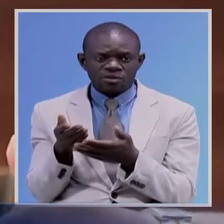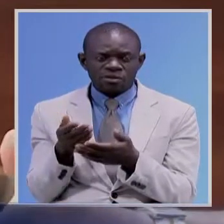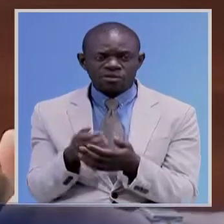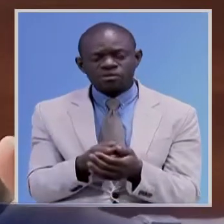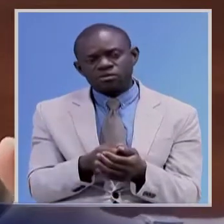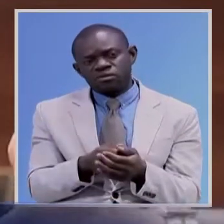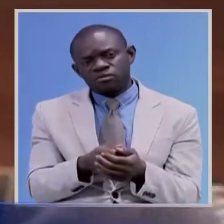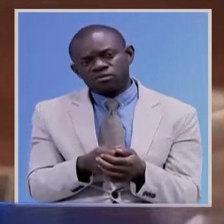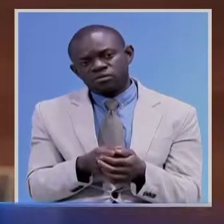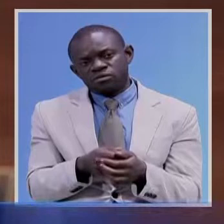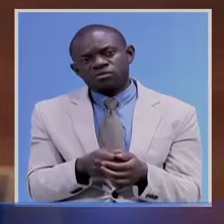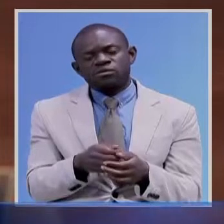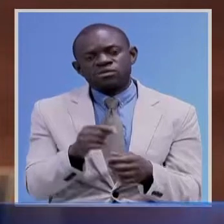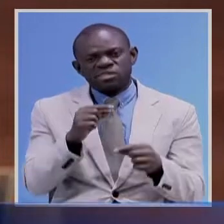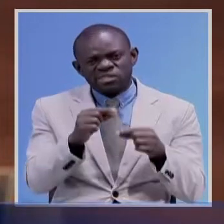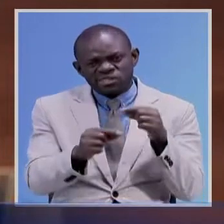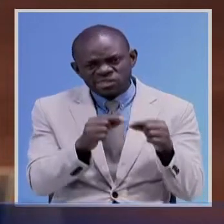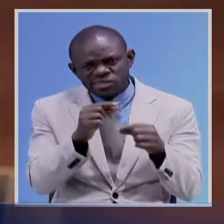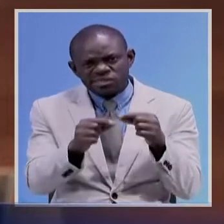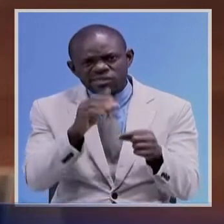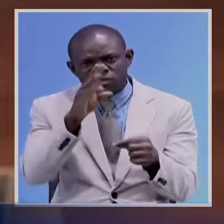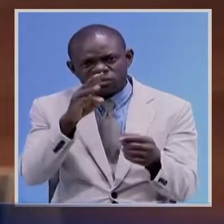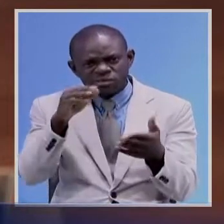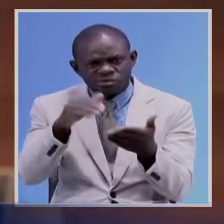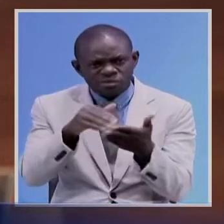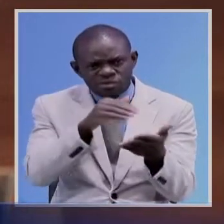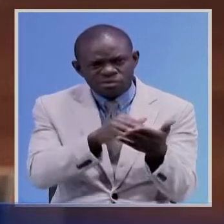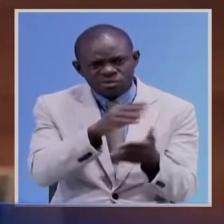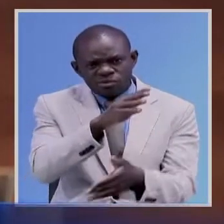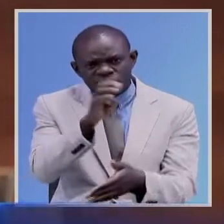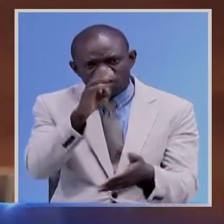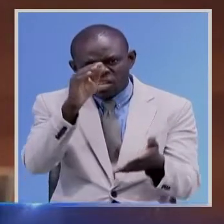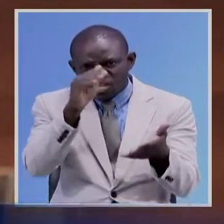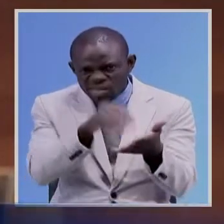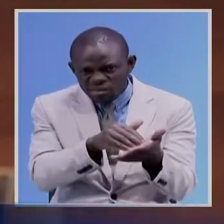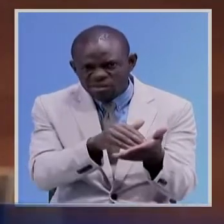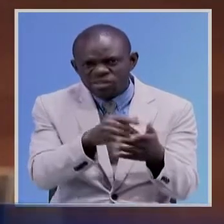6,400,000 seedlings, these which were imported from Tanzania. And you must be